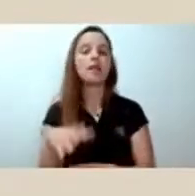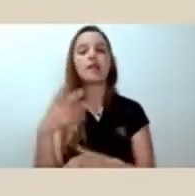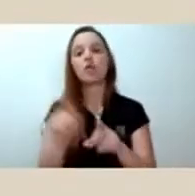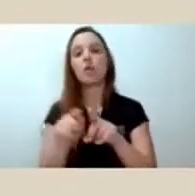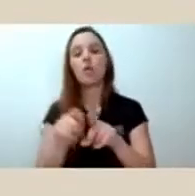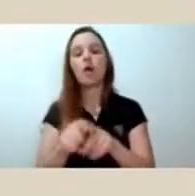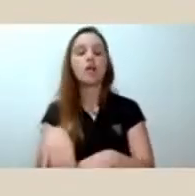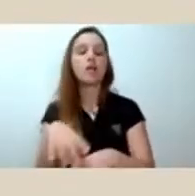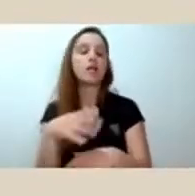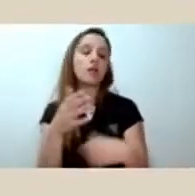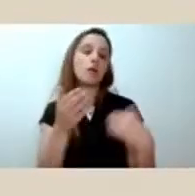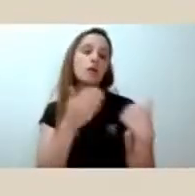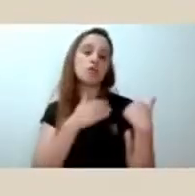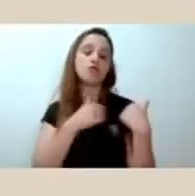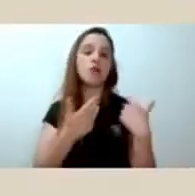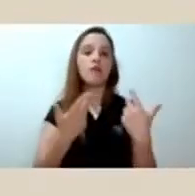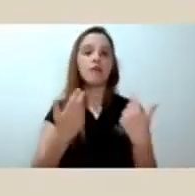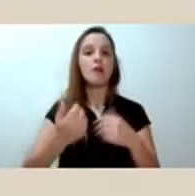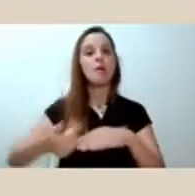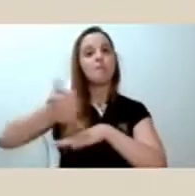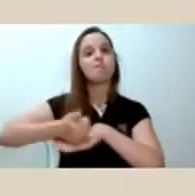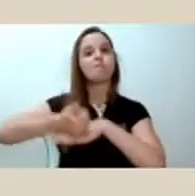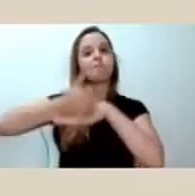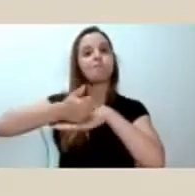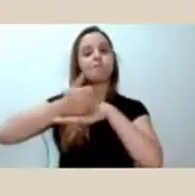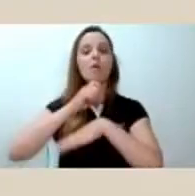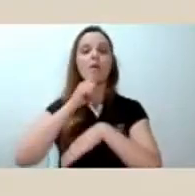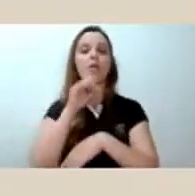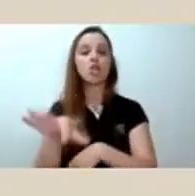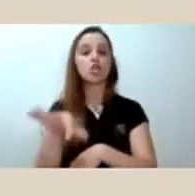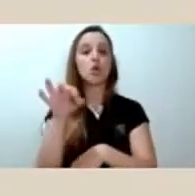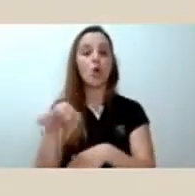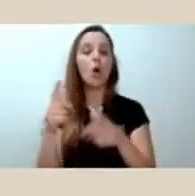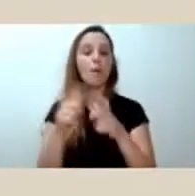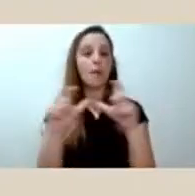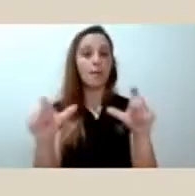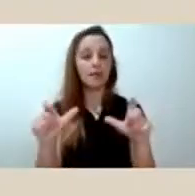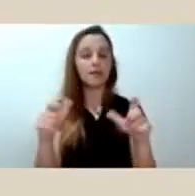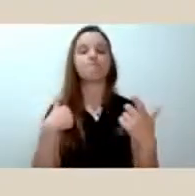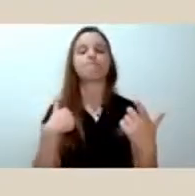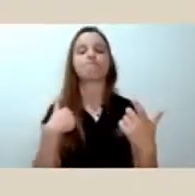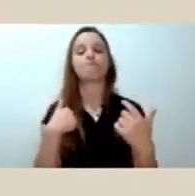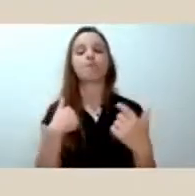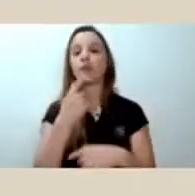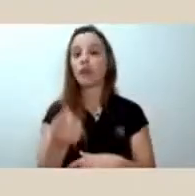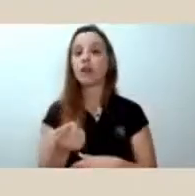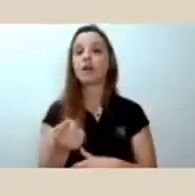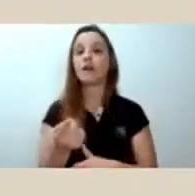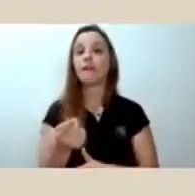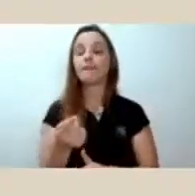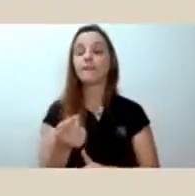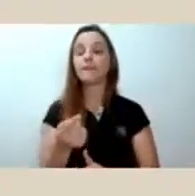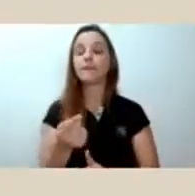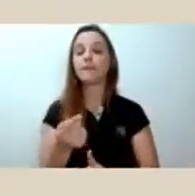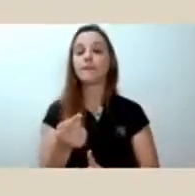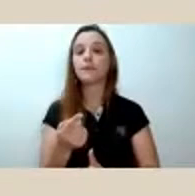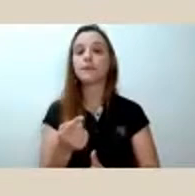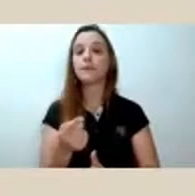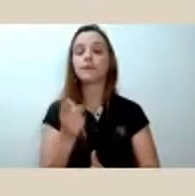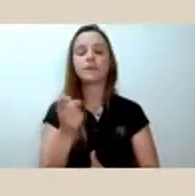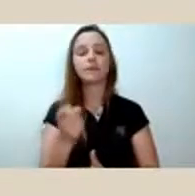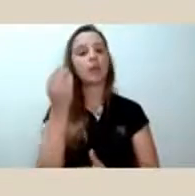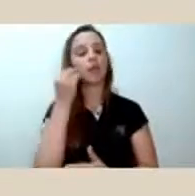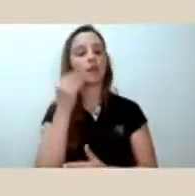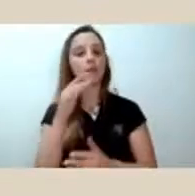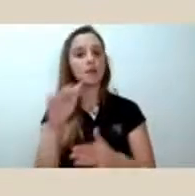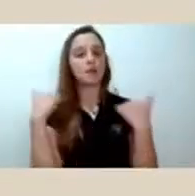data set that I give them to train on is the actual distribution of